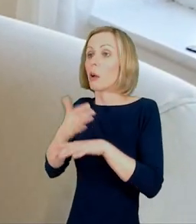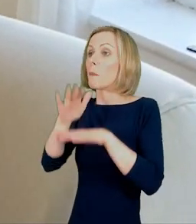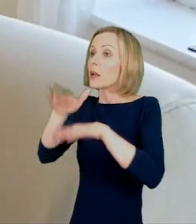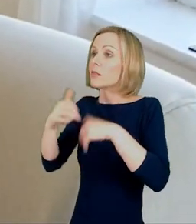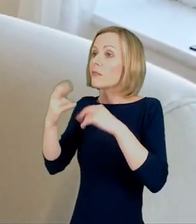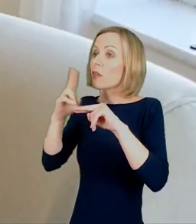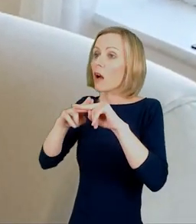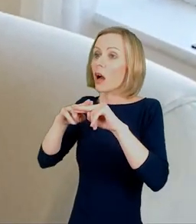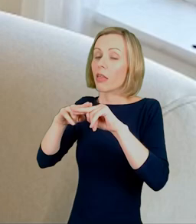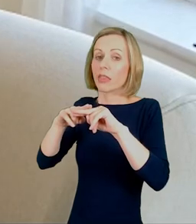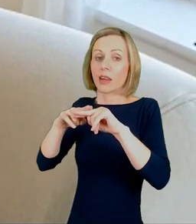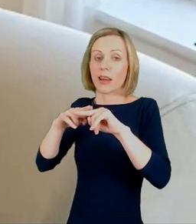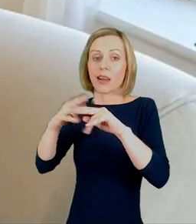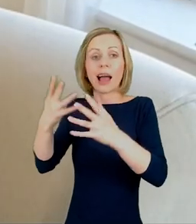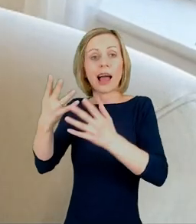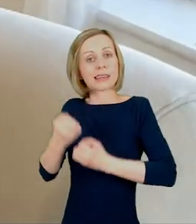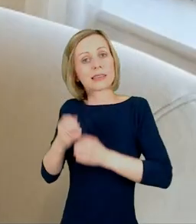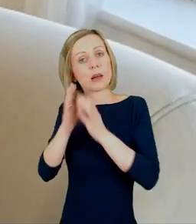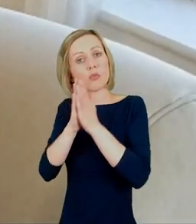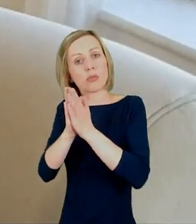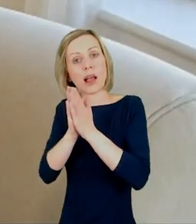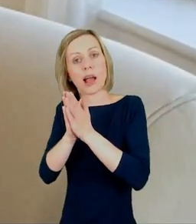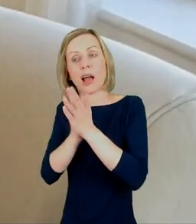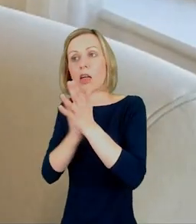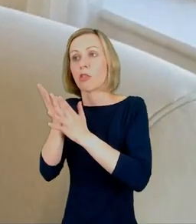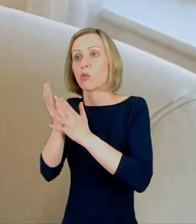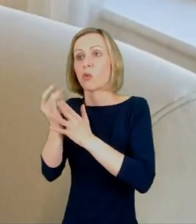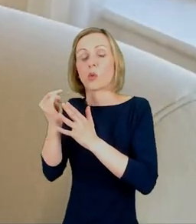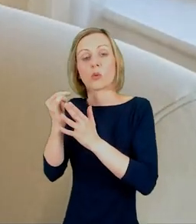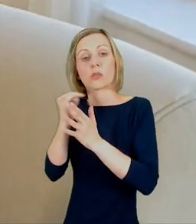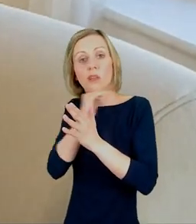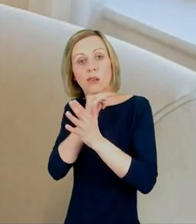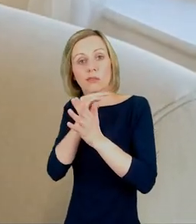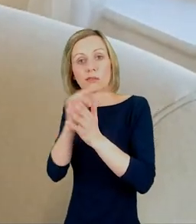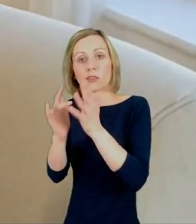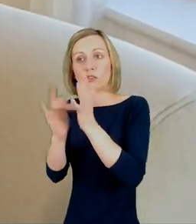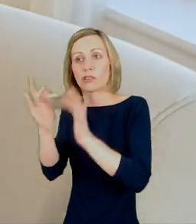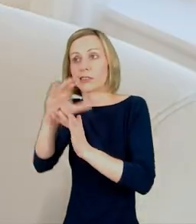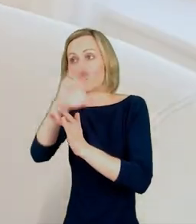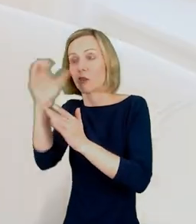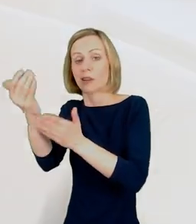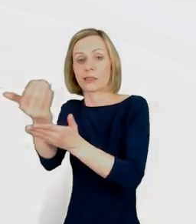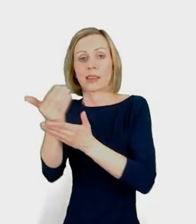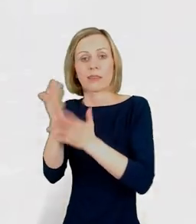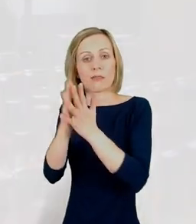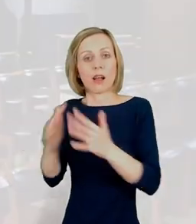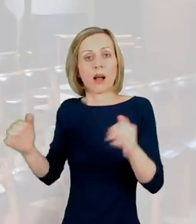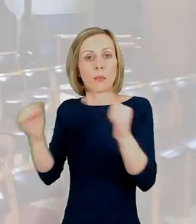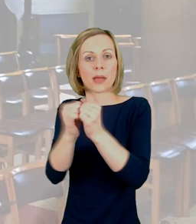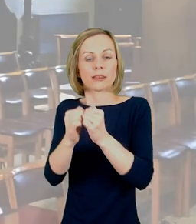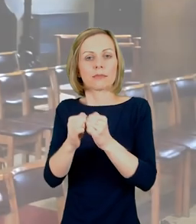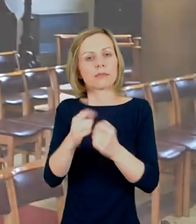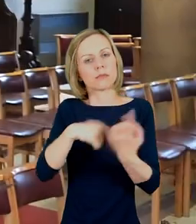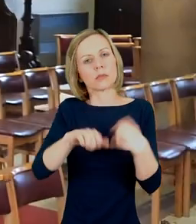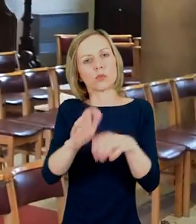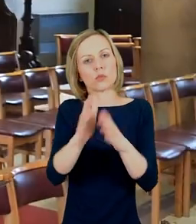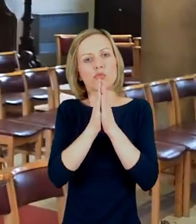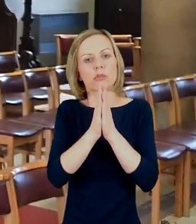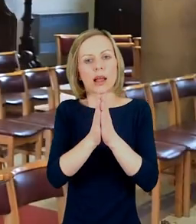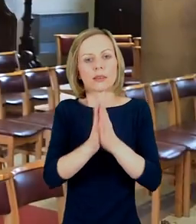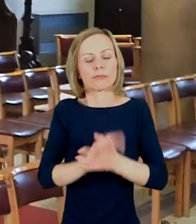accept these prayers for the sake of your Son, our Saviour, Jesus Christ. Amen. Let us